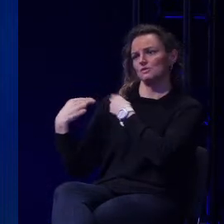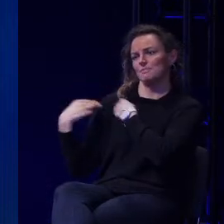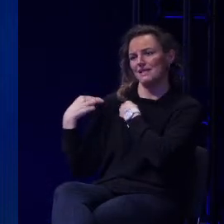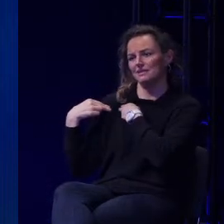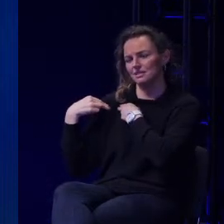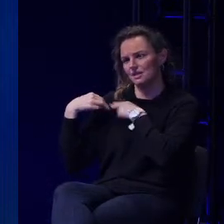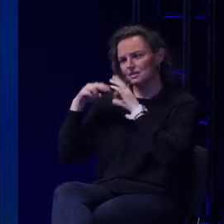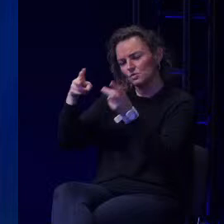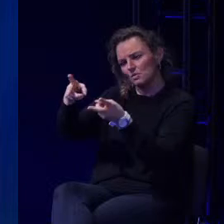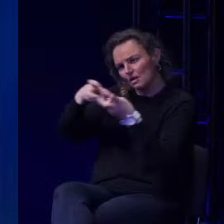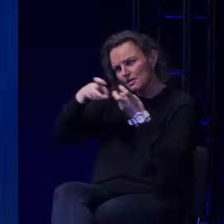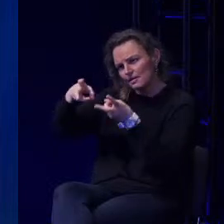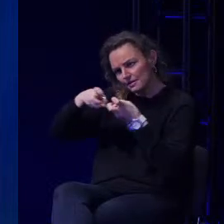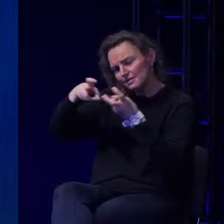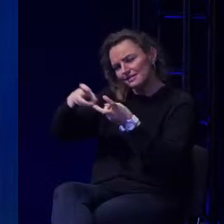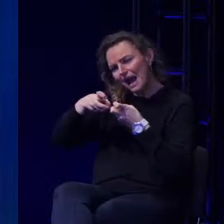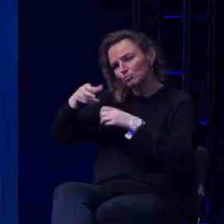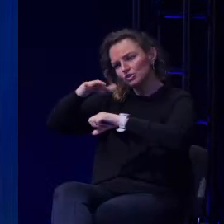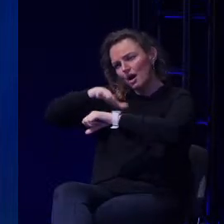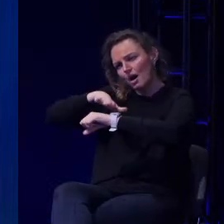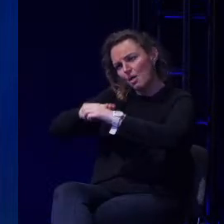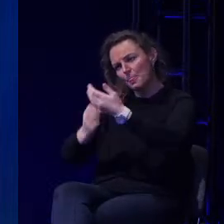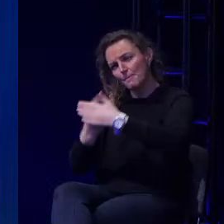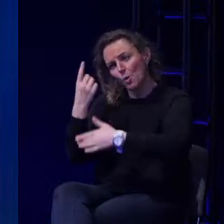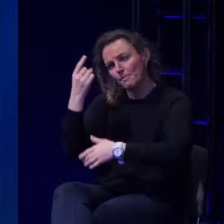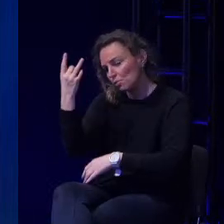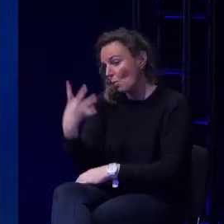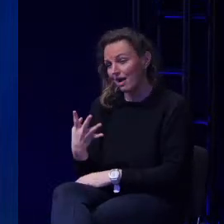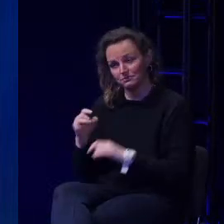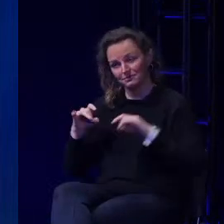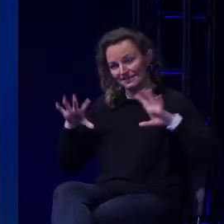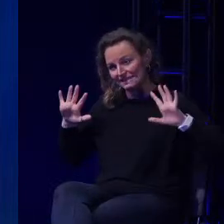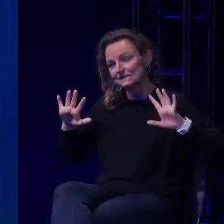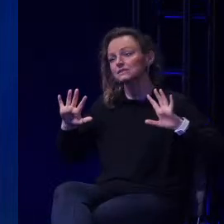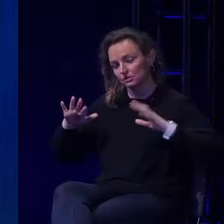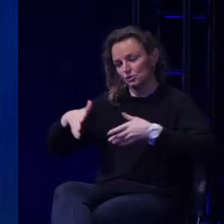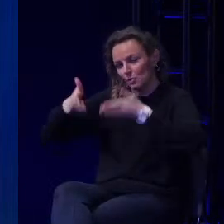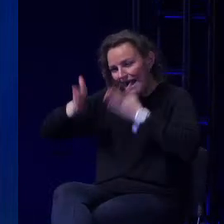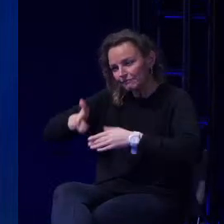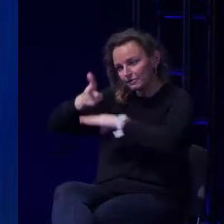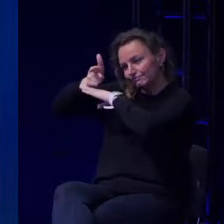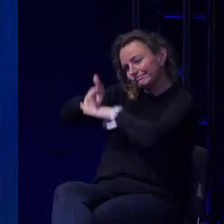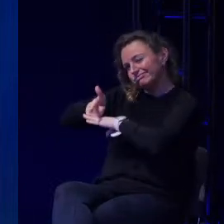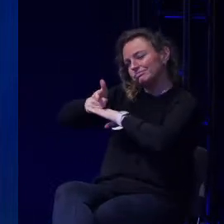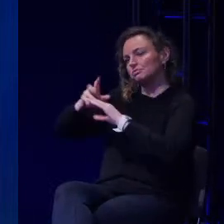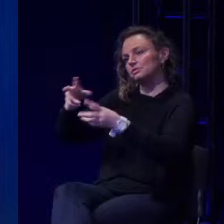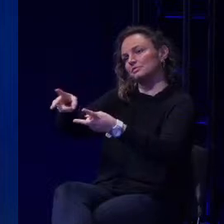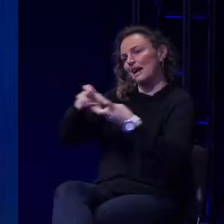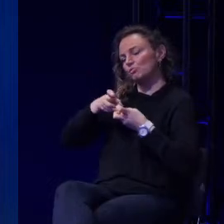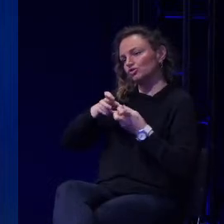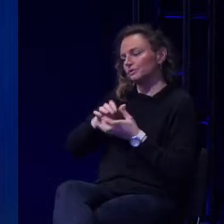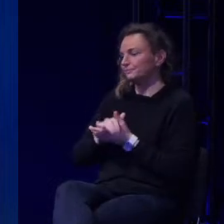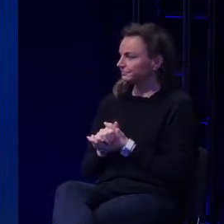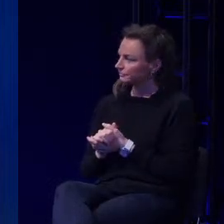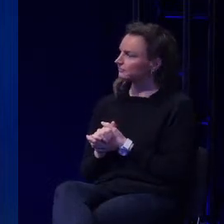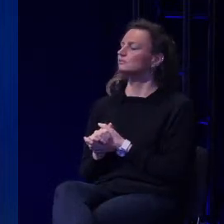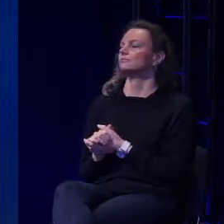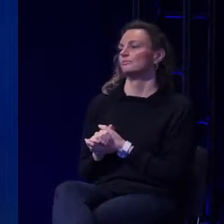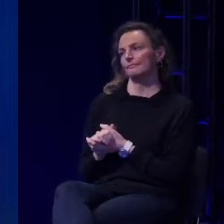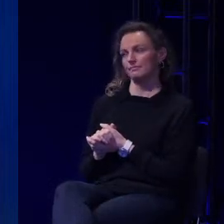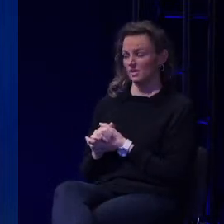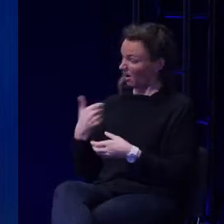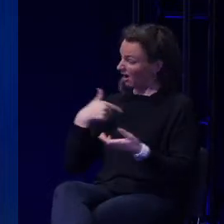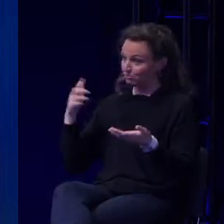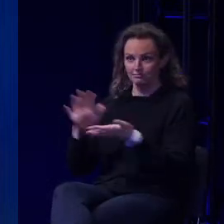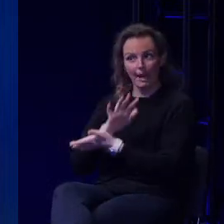capture the moment. It only happens once, and you have to catch it. Yeah. So I was completely happy